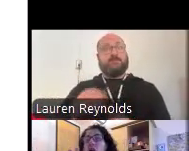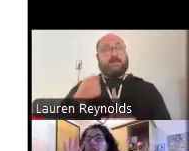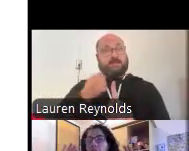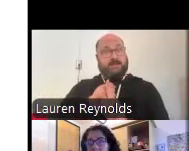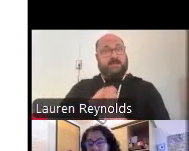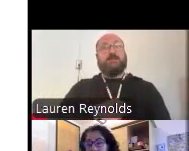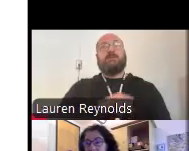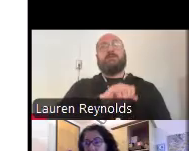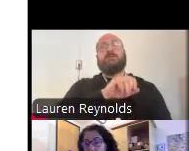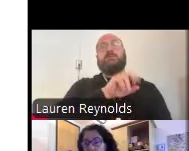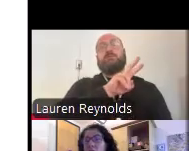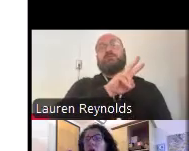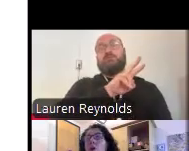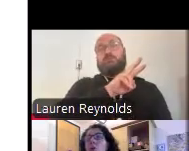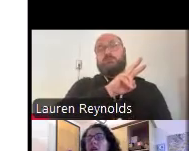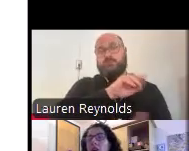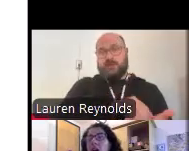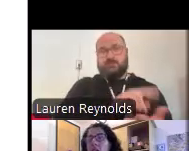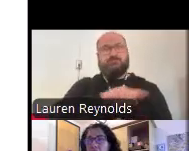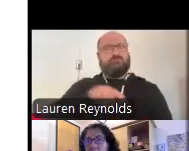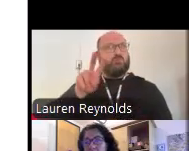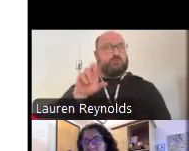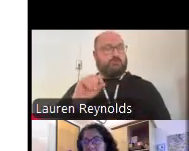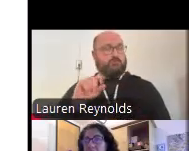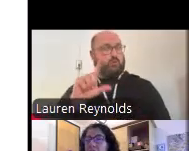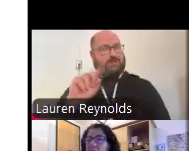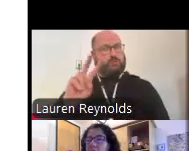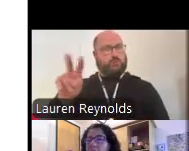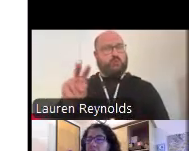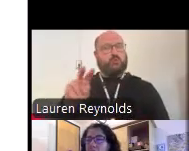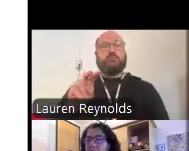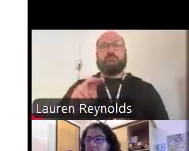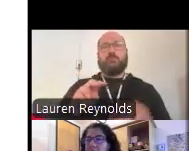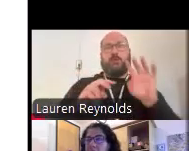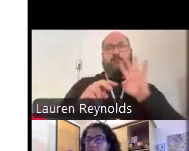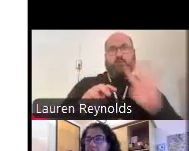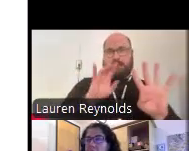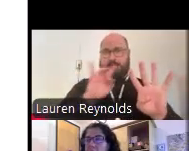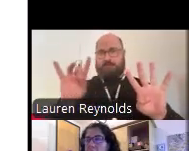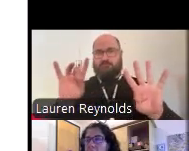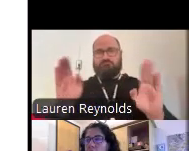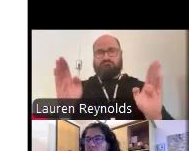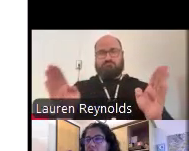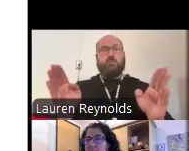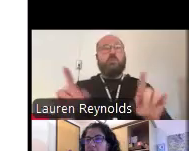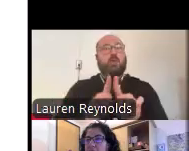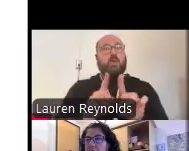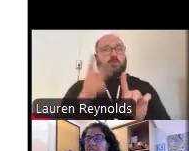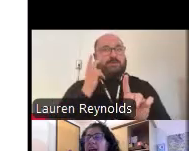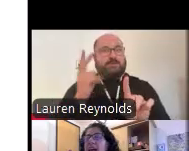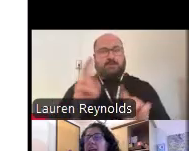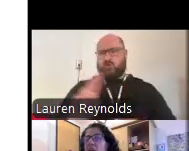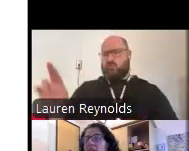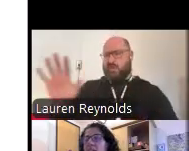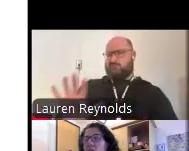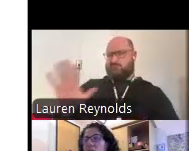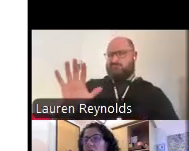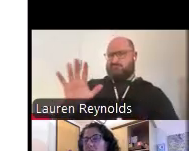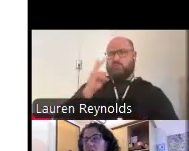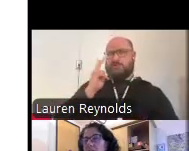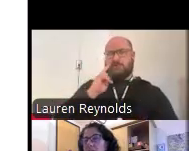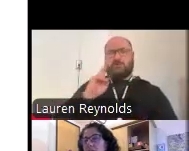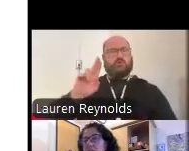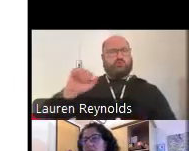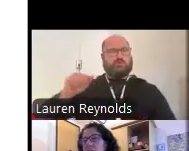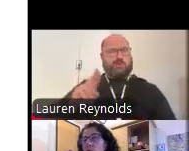in 4 versus 8-year-olds, we are also seeing, on the right-hand side is the Utah data, in our